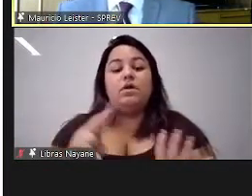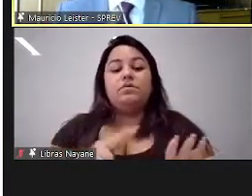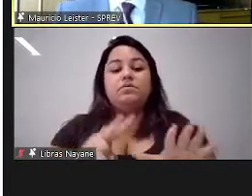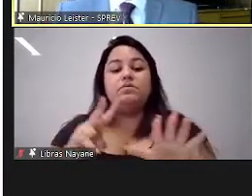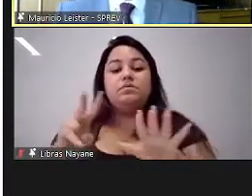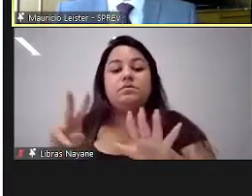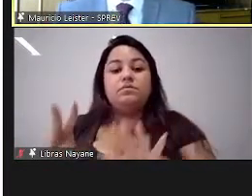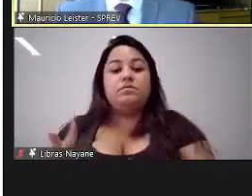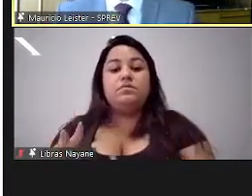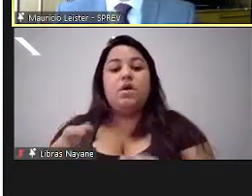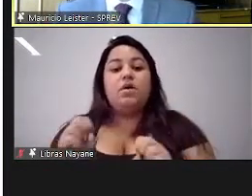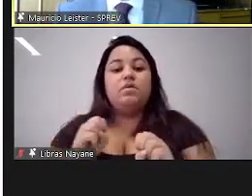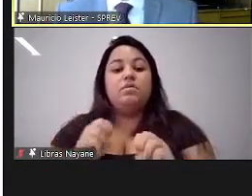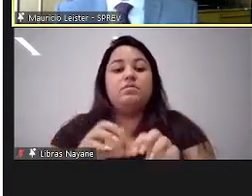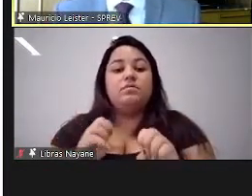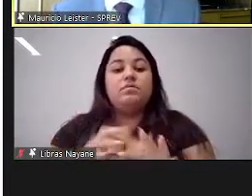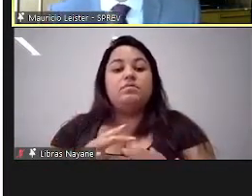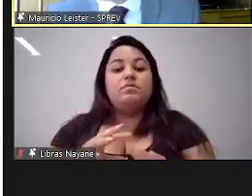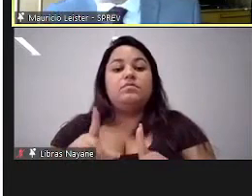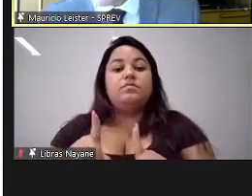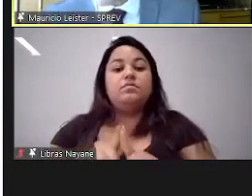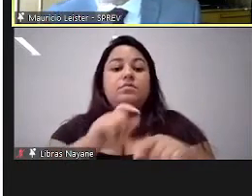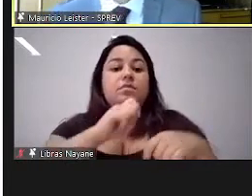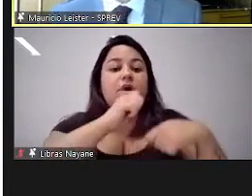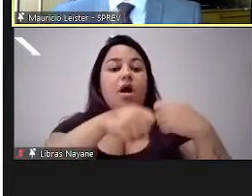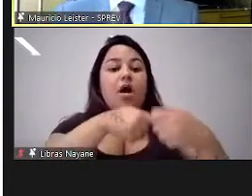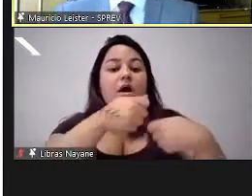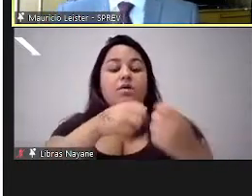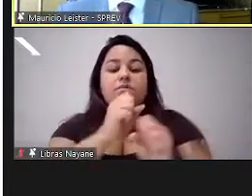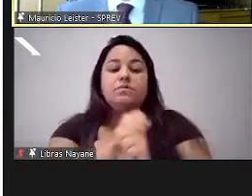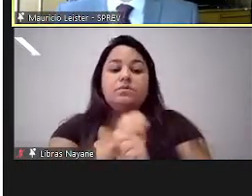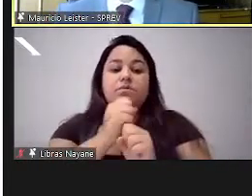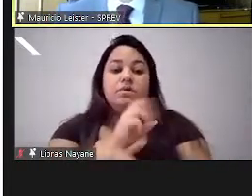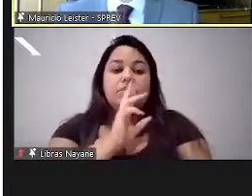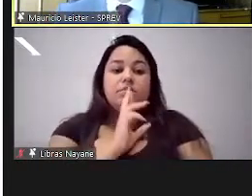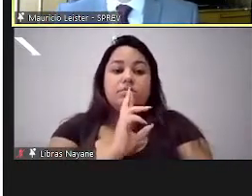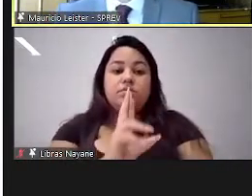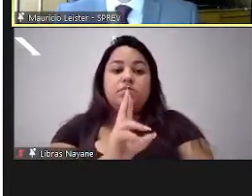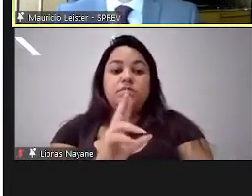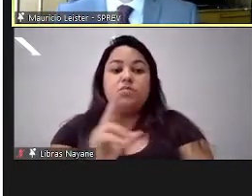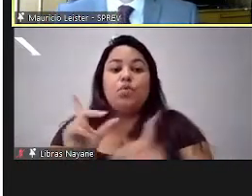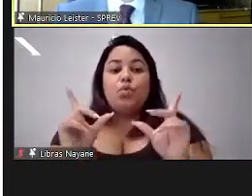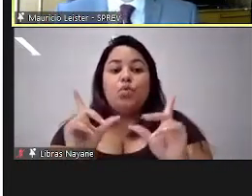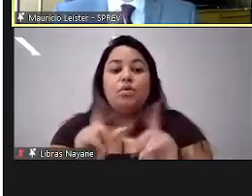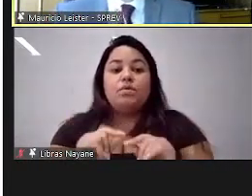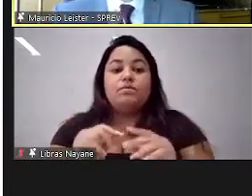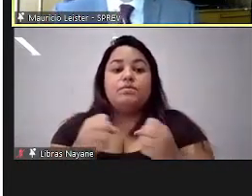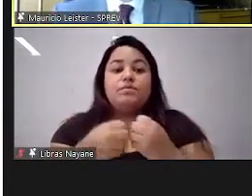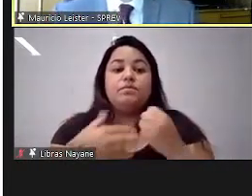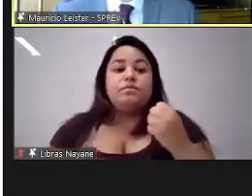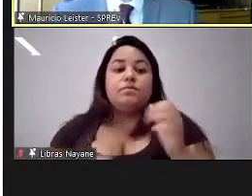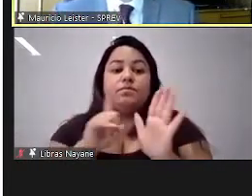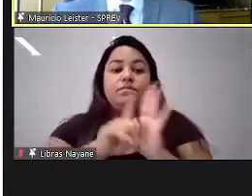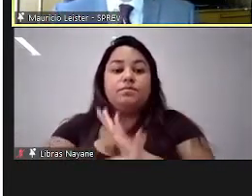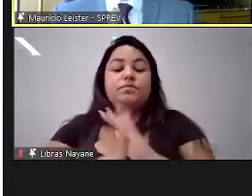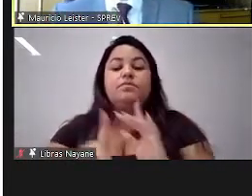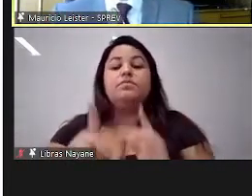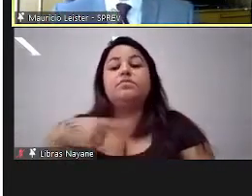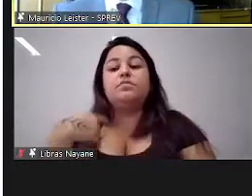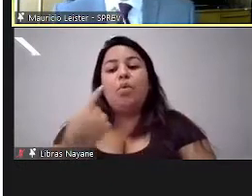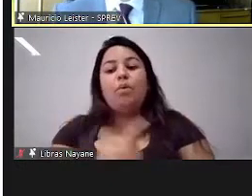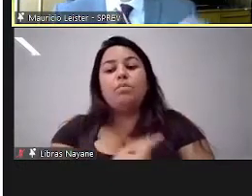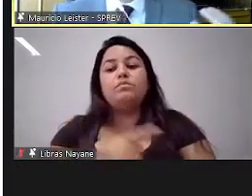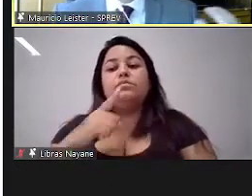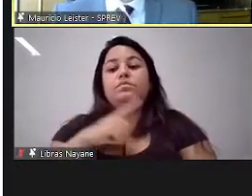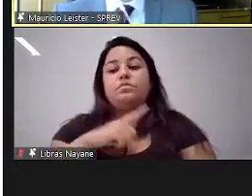National Financial Education Week. So going to the short answer that you can see here in